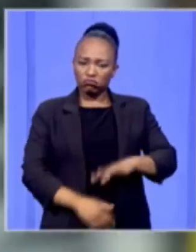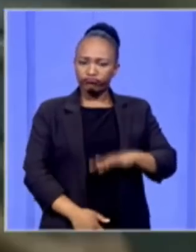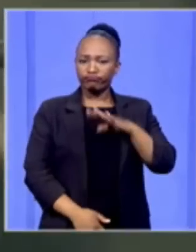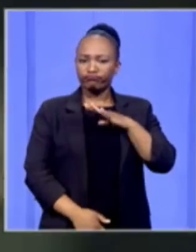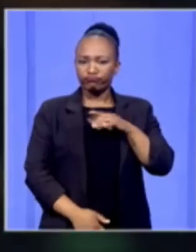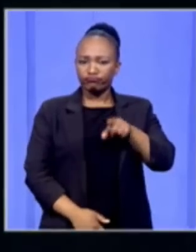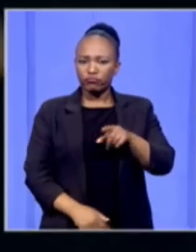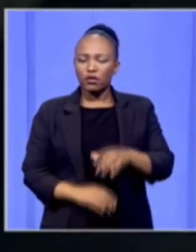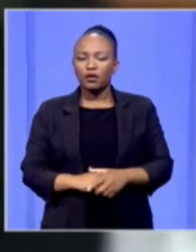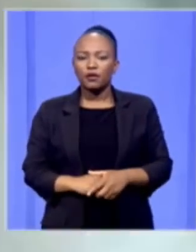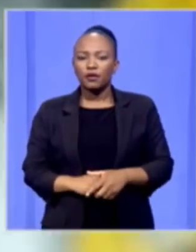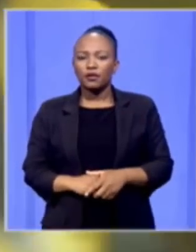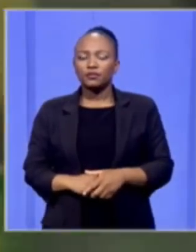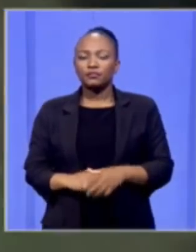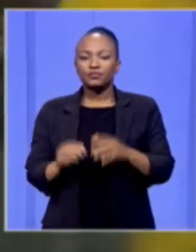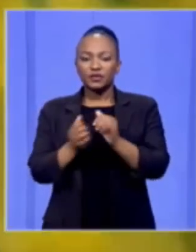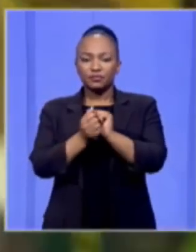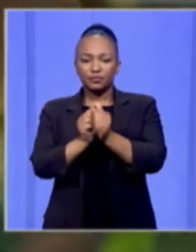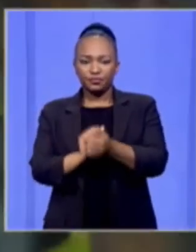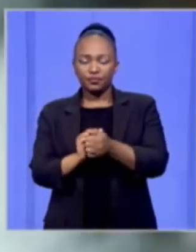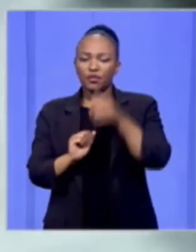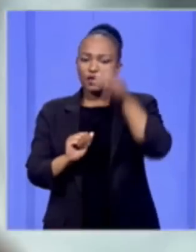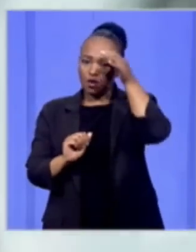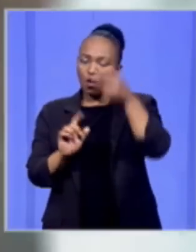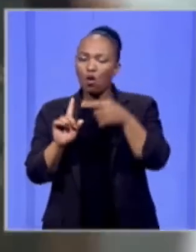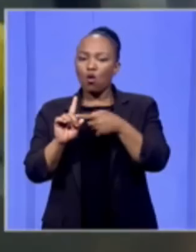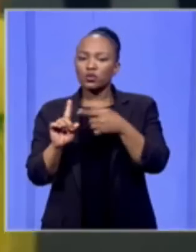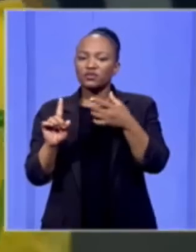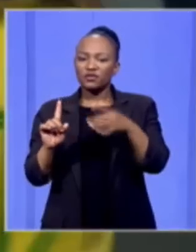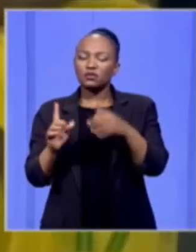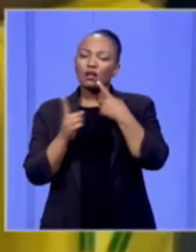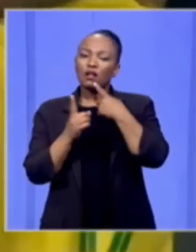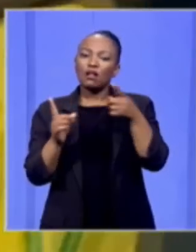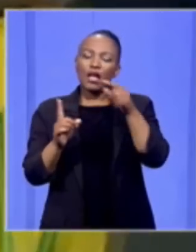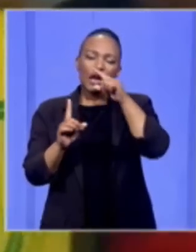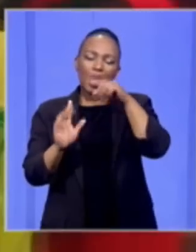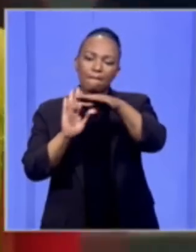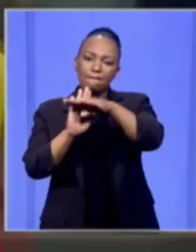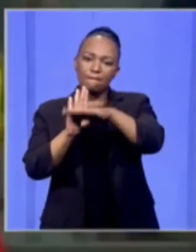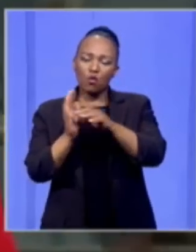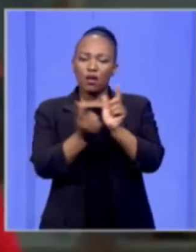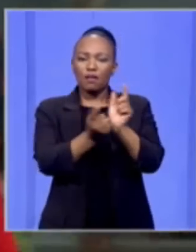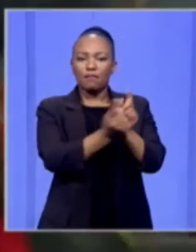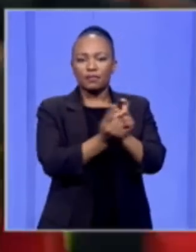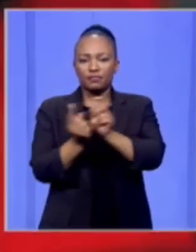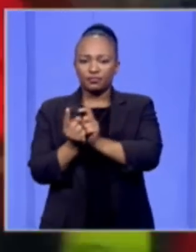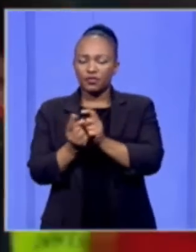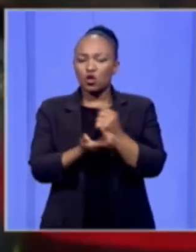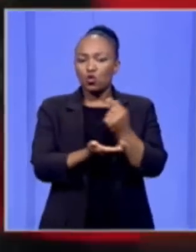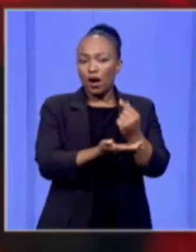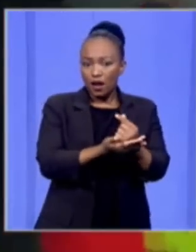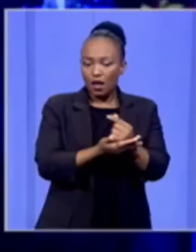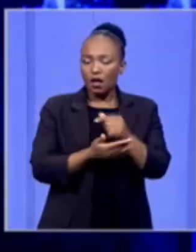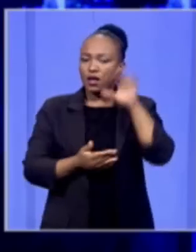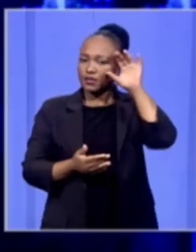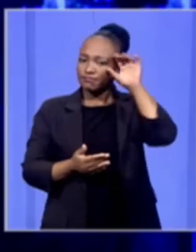Dipapadi mokwetlisi wa Bafana Bafana o phatlaladitse sehlopha se tlang ho bapala le Uganda le Sudan Borwa.